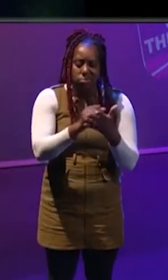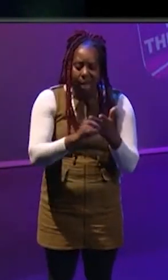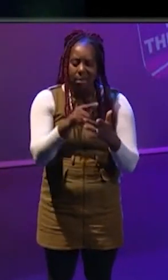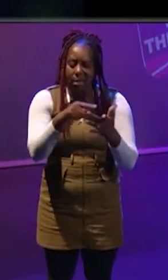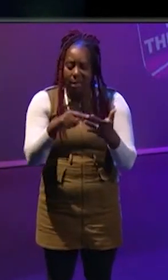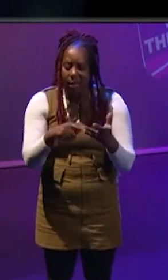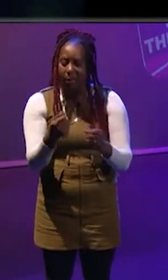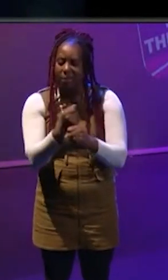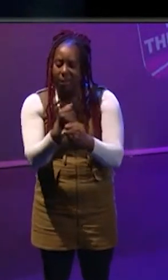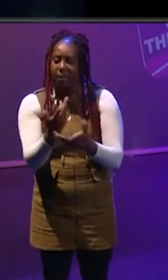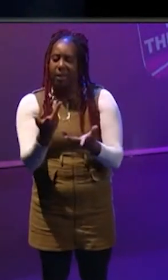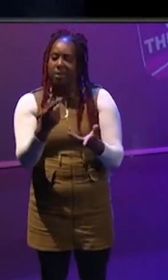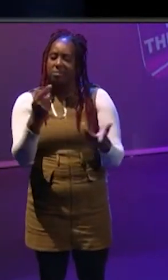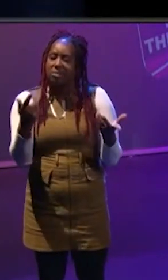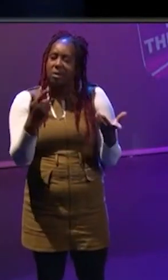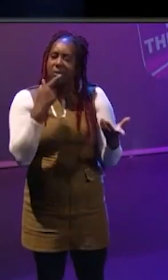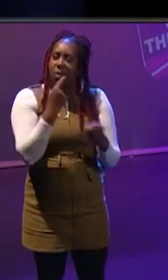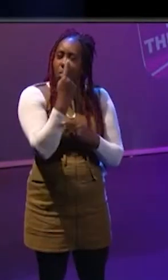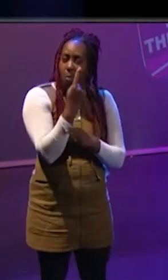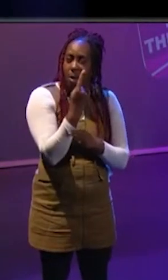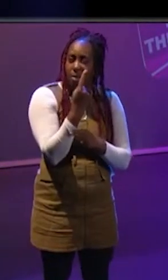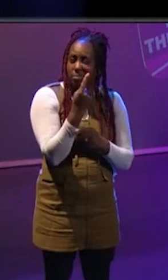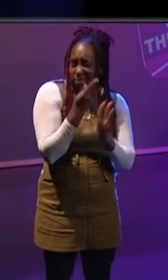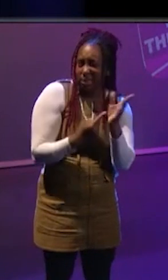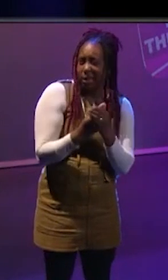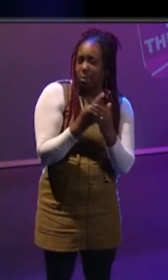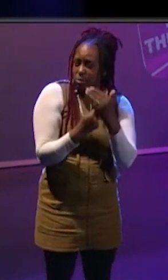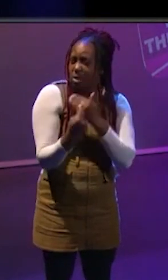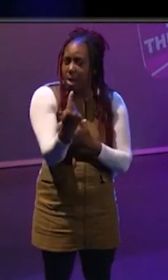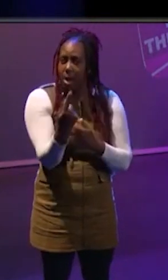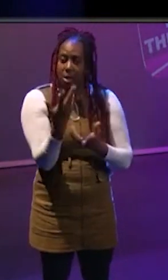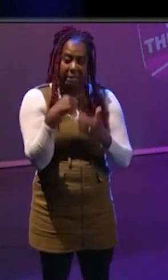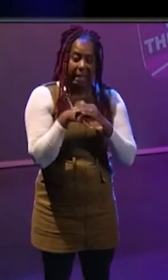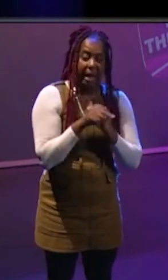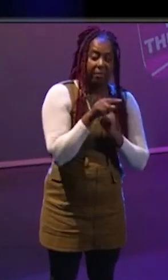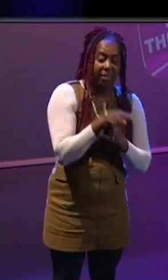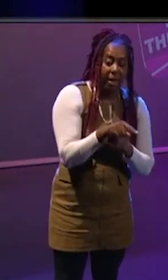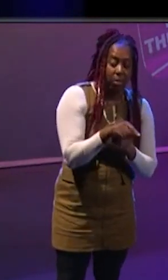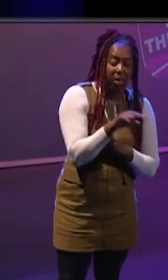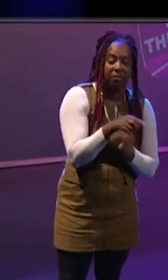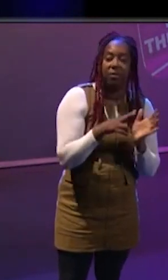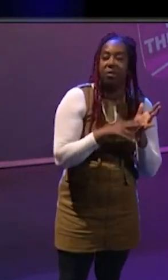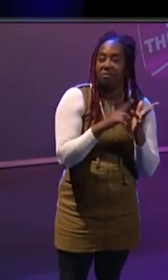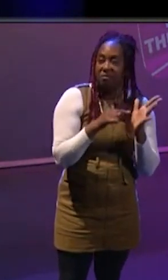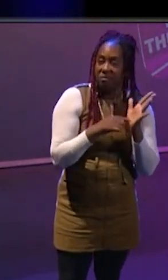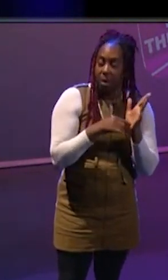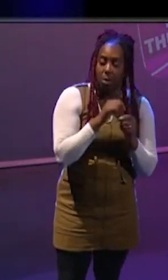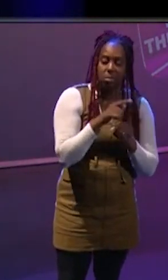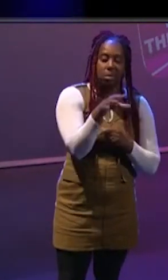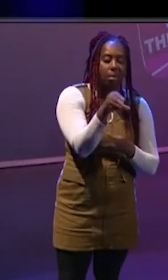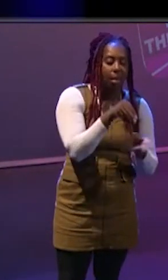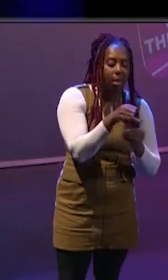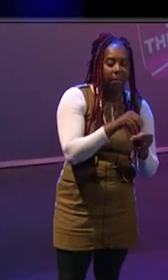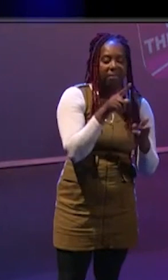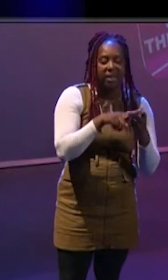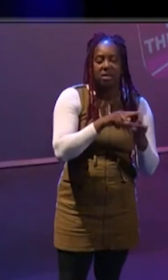of go, actually, I've done a year of sort of freelance in and out of different things. I took something to vaults. I did this, I did that. And actually, like,